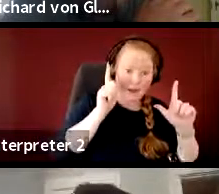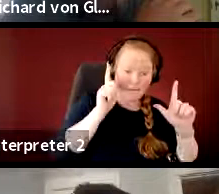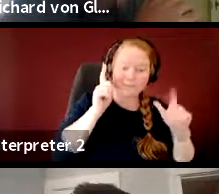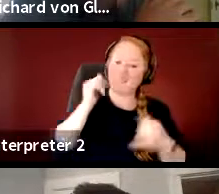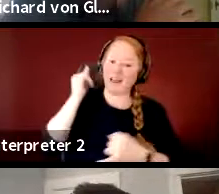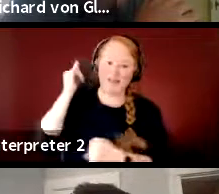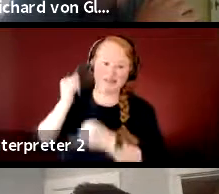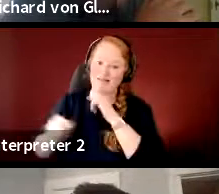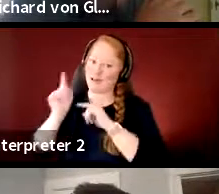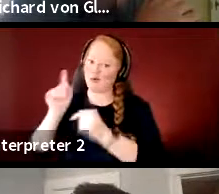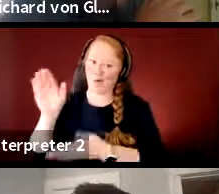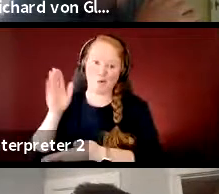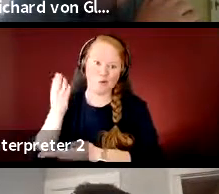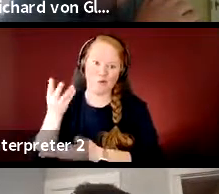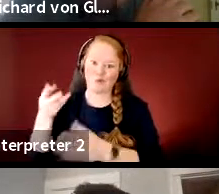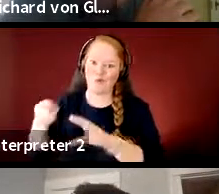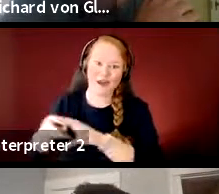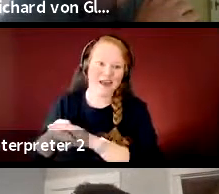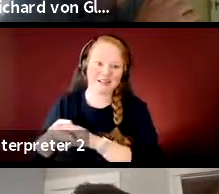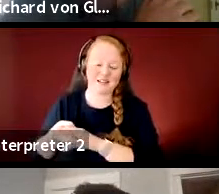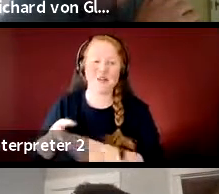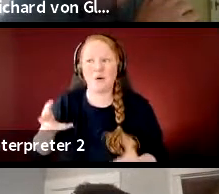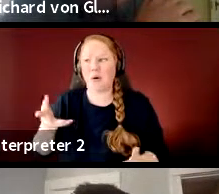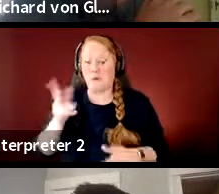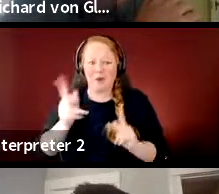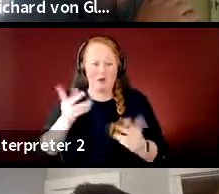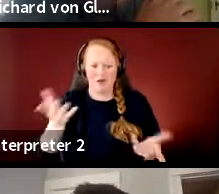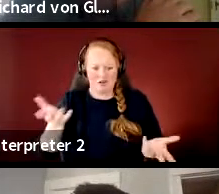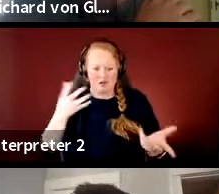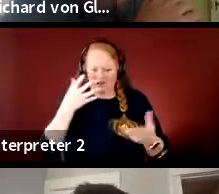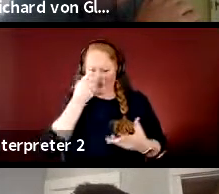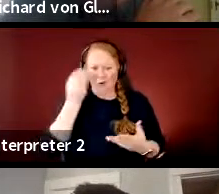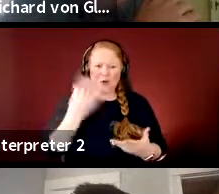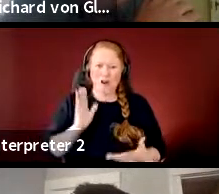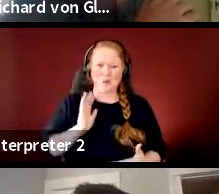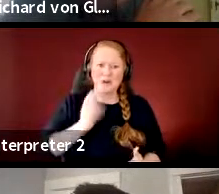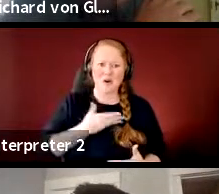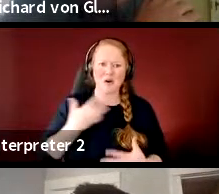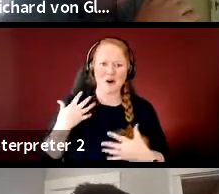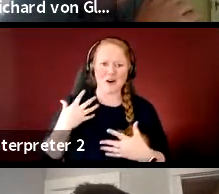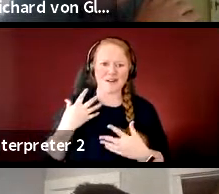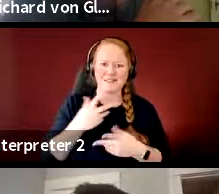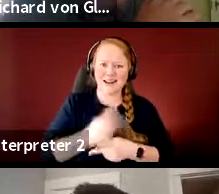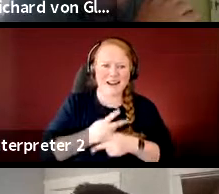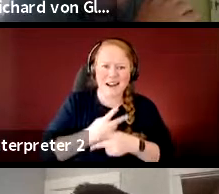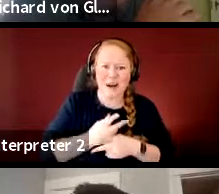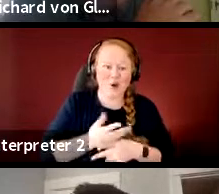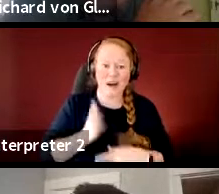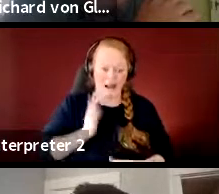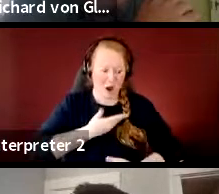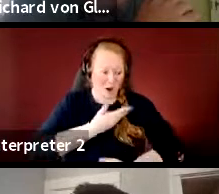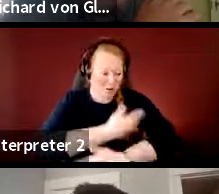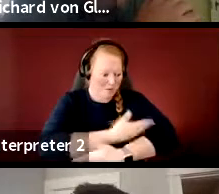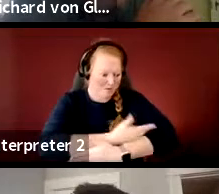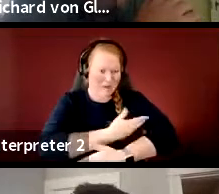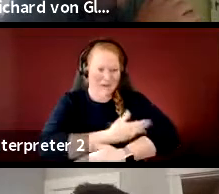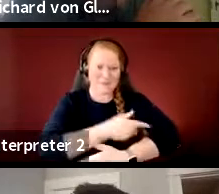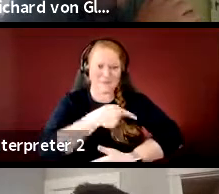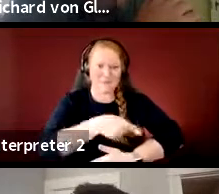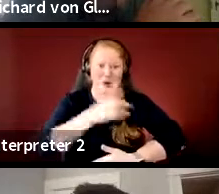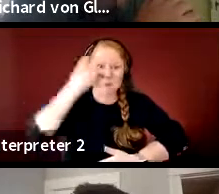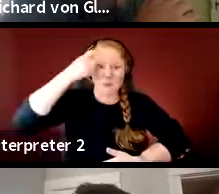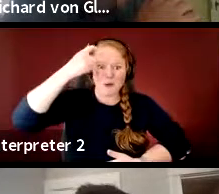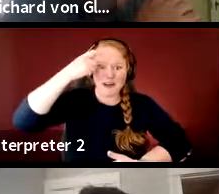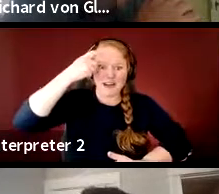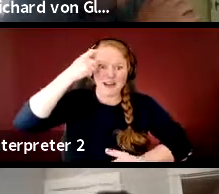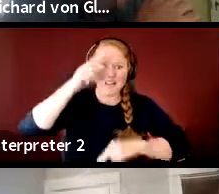our well-being, our place at work, and that our babies' tiny, perfect brains are building more in the first 3